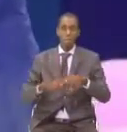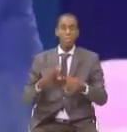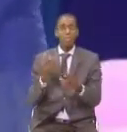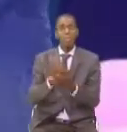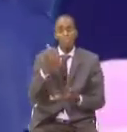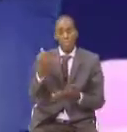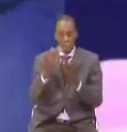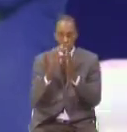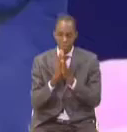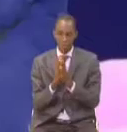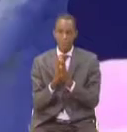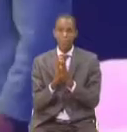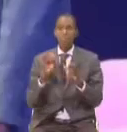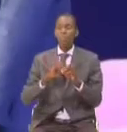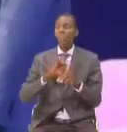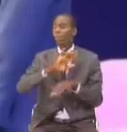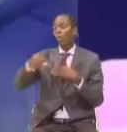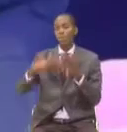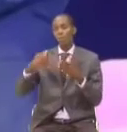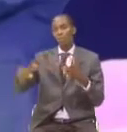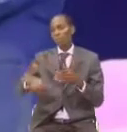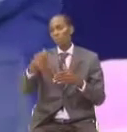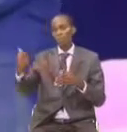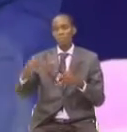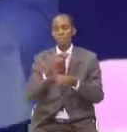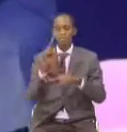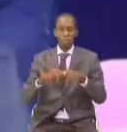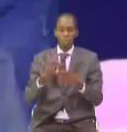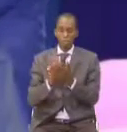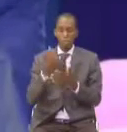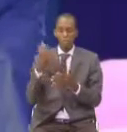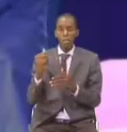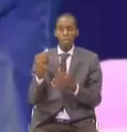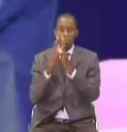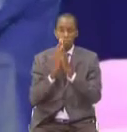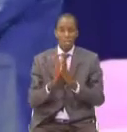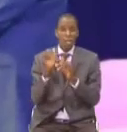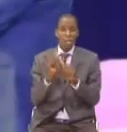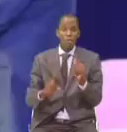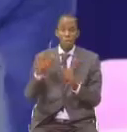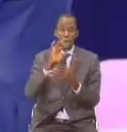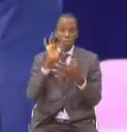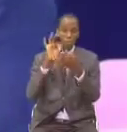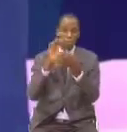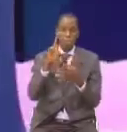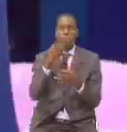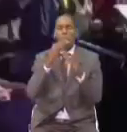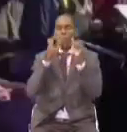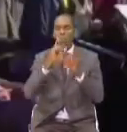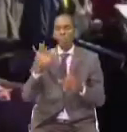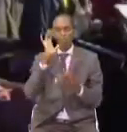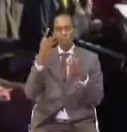nation, in all the other nations, everyone tonight connected, the blessing will come upon